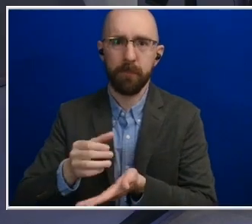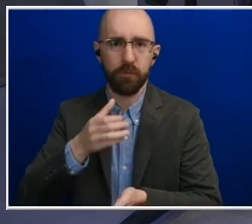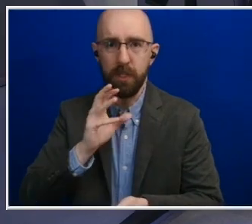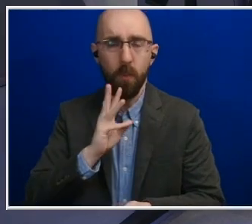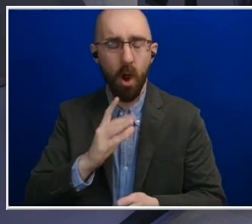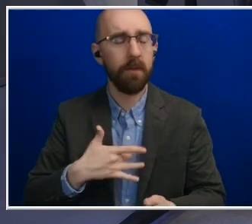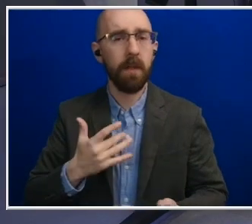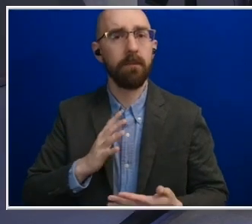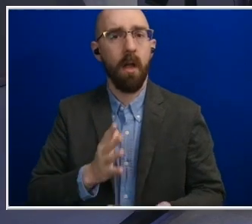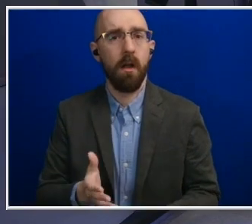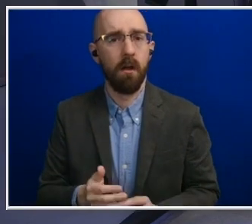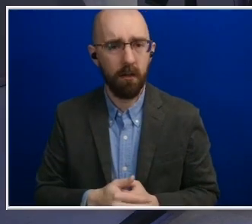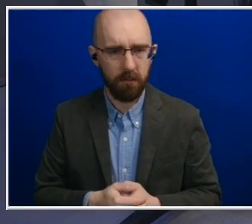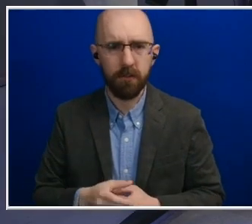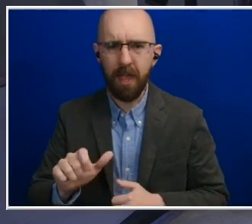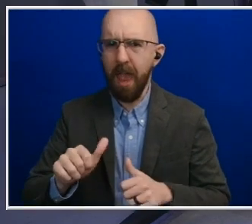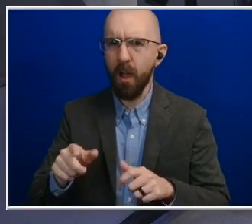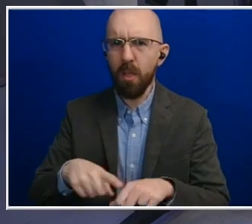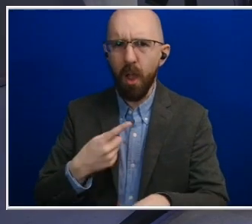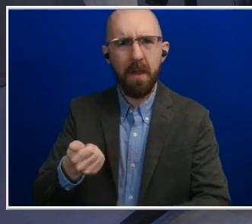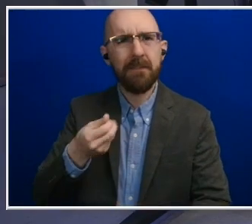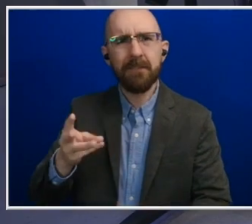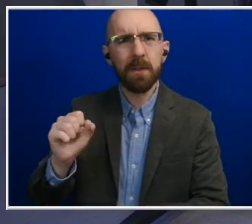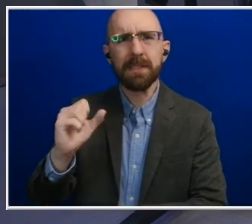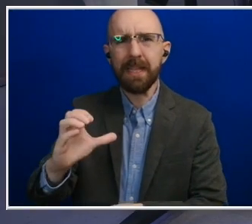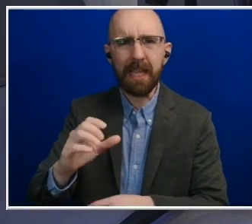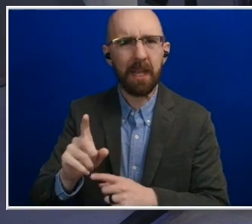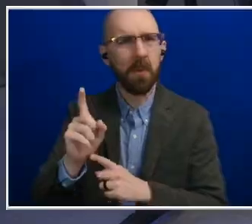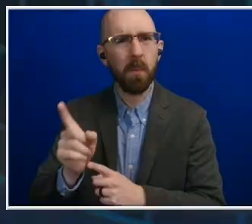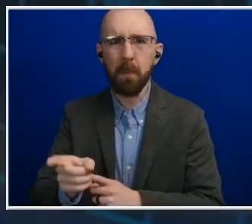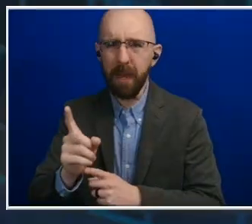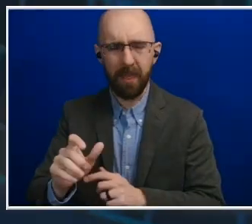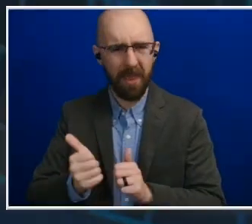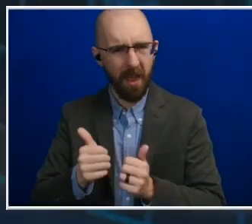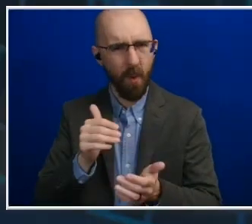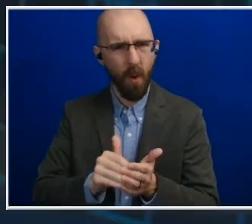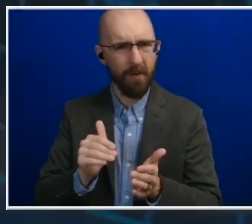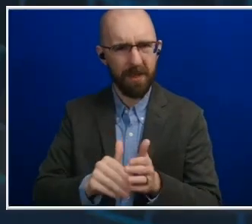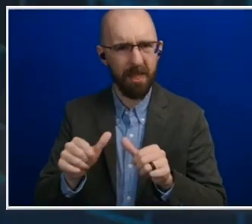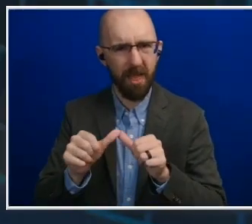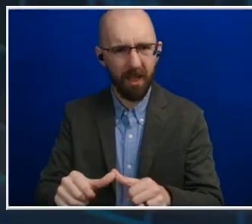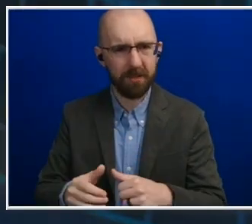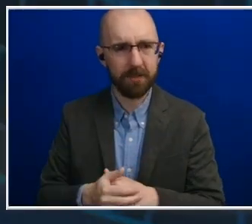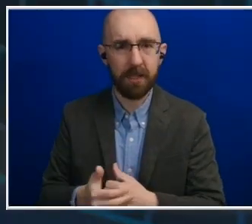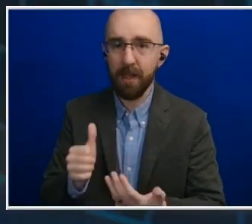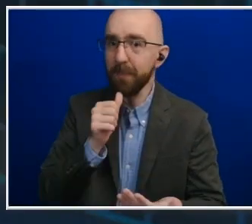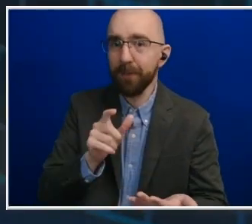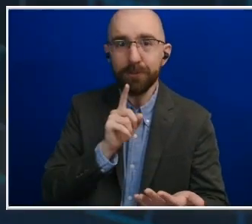last? A few seconds to a minute or so. And how often were they lasting? I'm not sure, because we had no idea